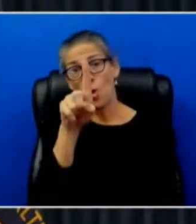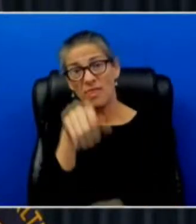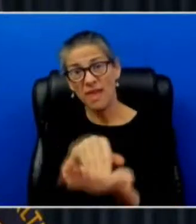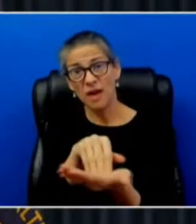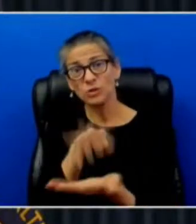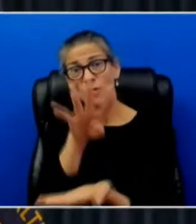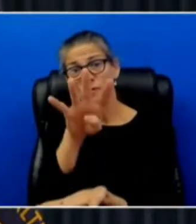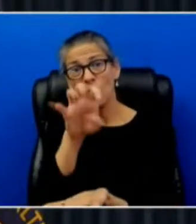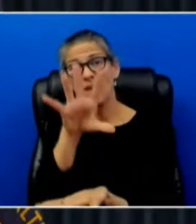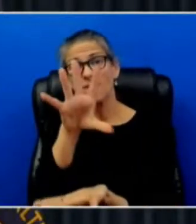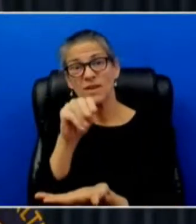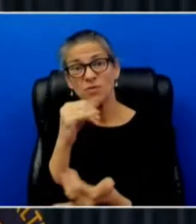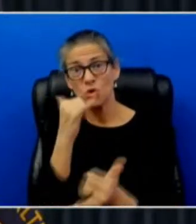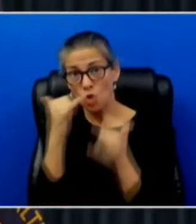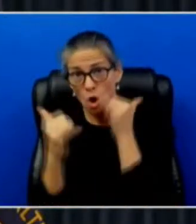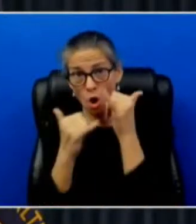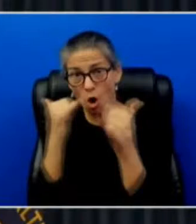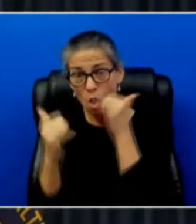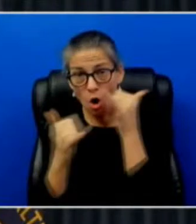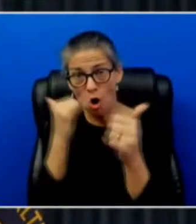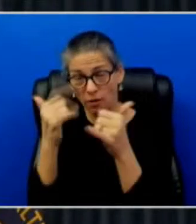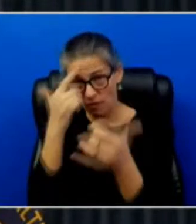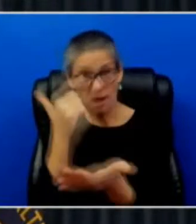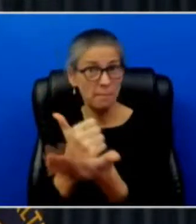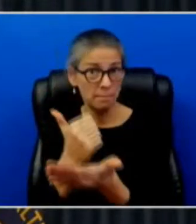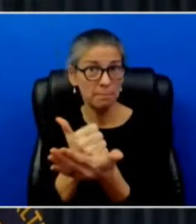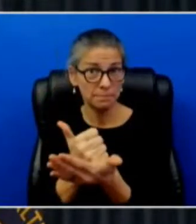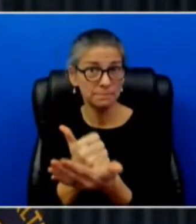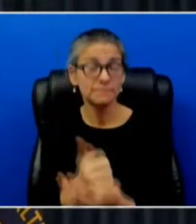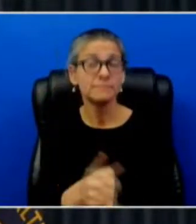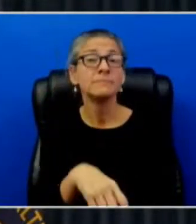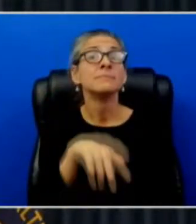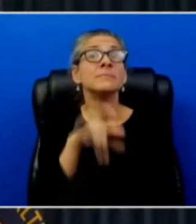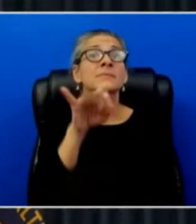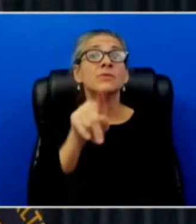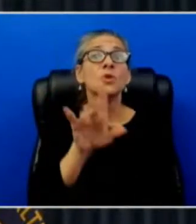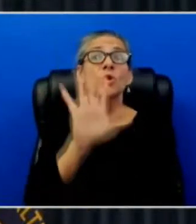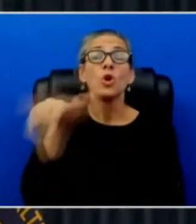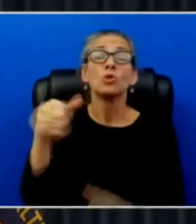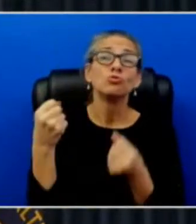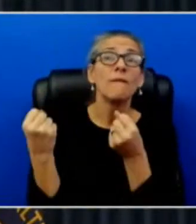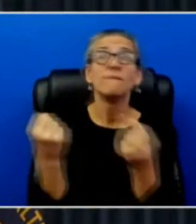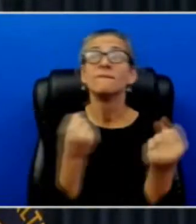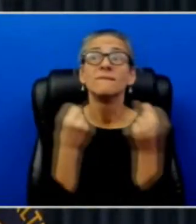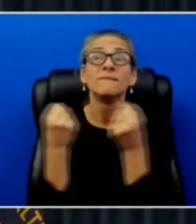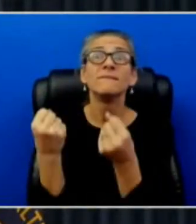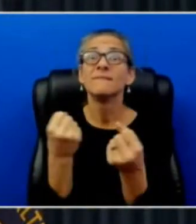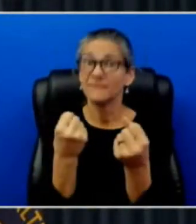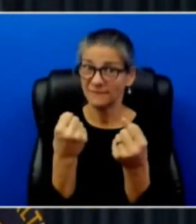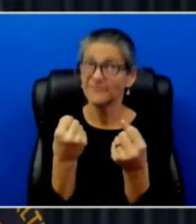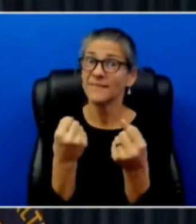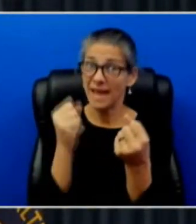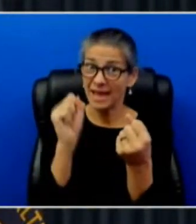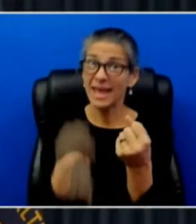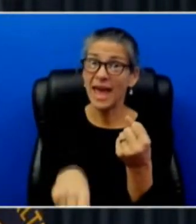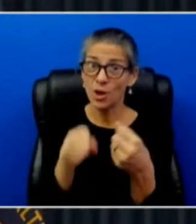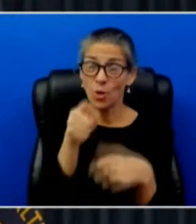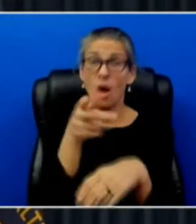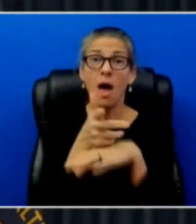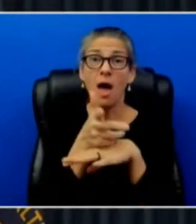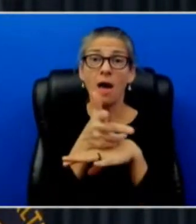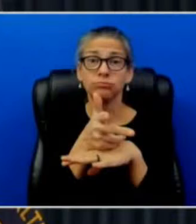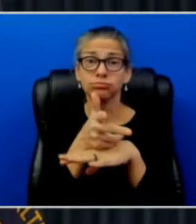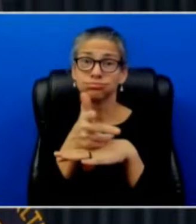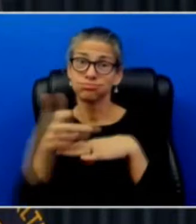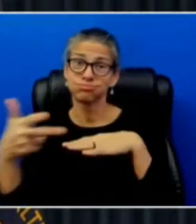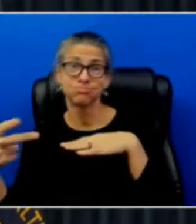1,450 calls for service. That means when you get out there in your vehicle, there's a decent chance that you're going to end up sliding off the road and needing